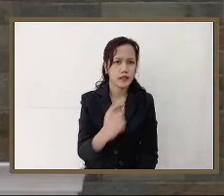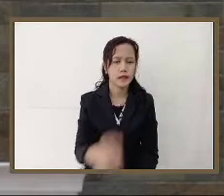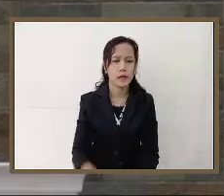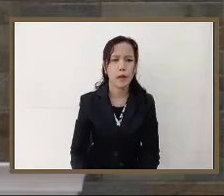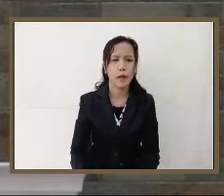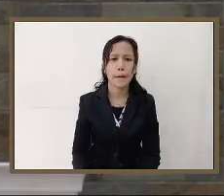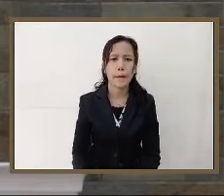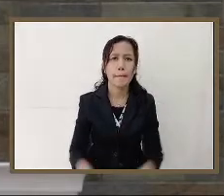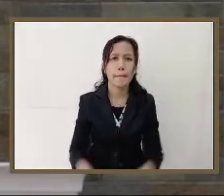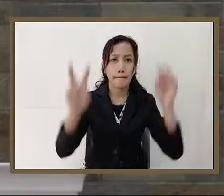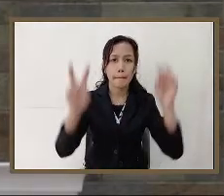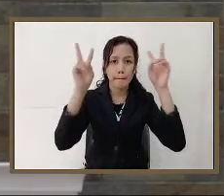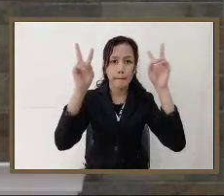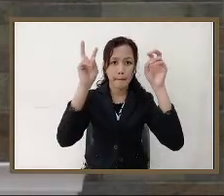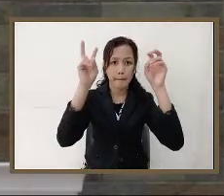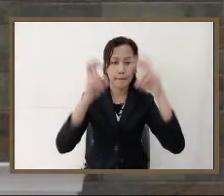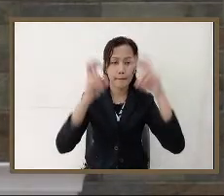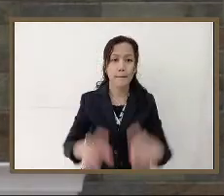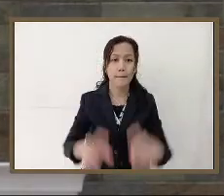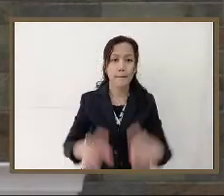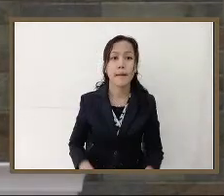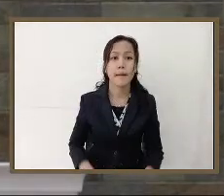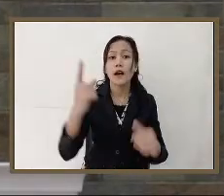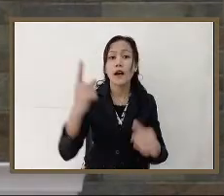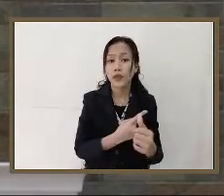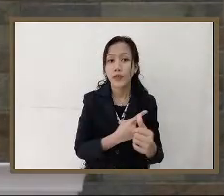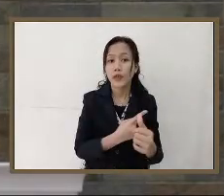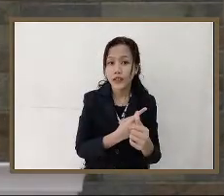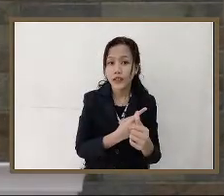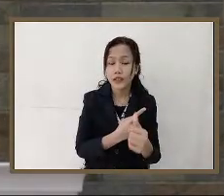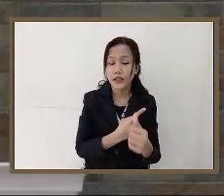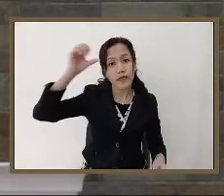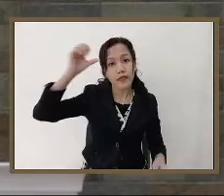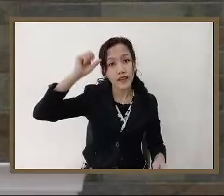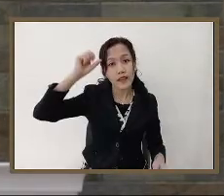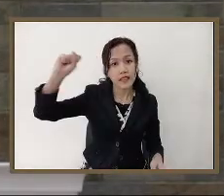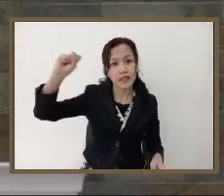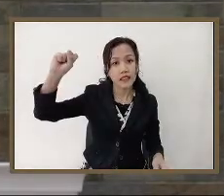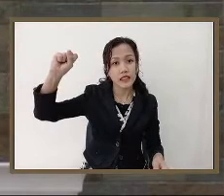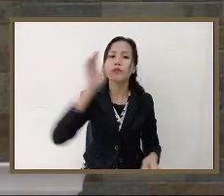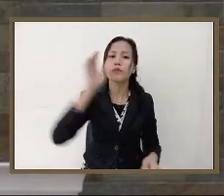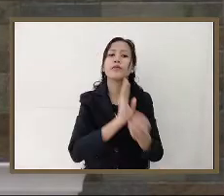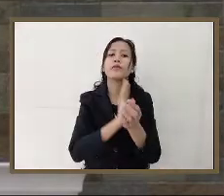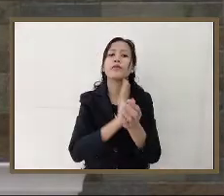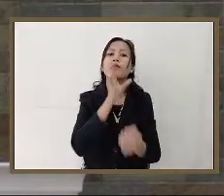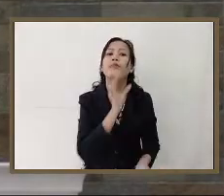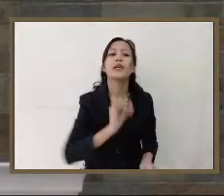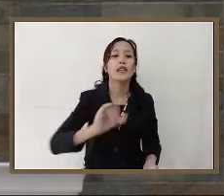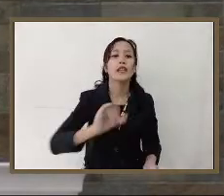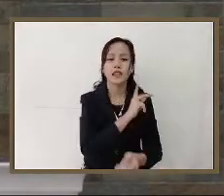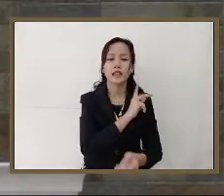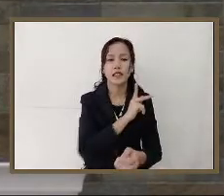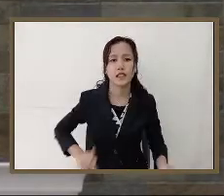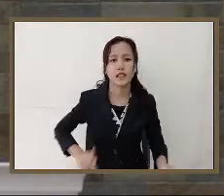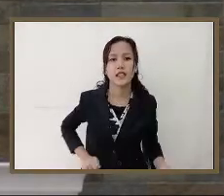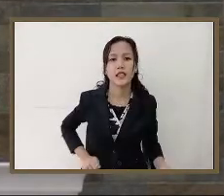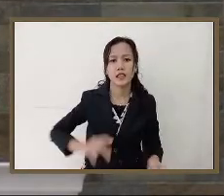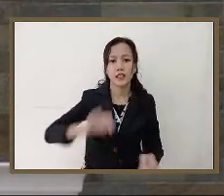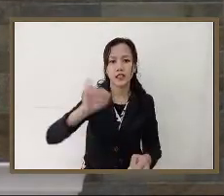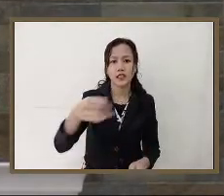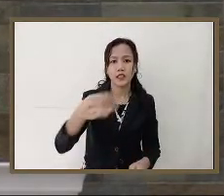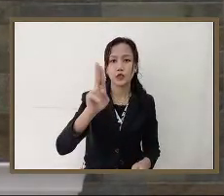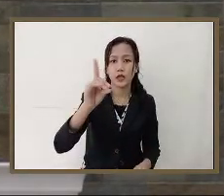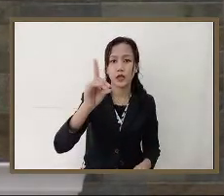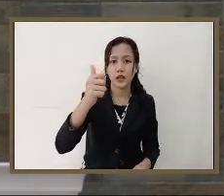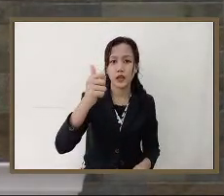Yung topic po na yan. First is that his being king over Judah for 7 years.